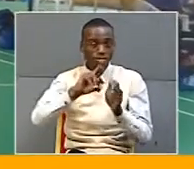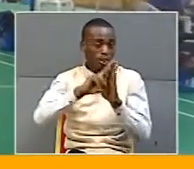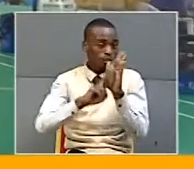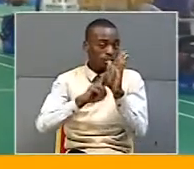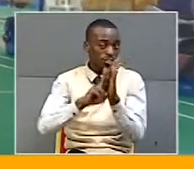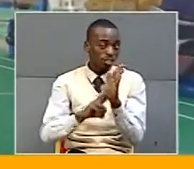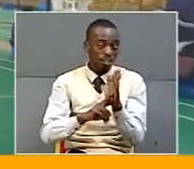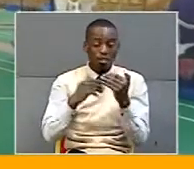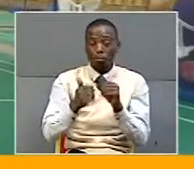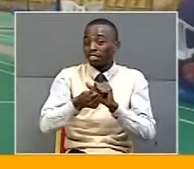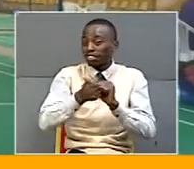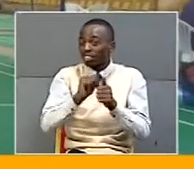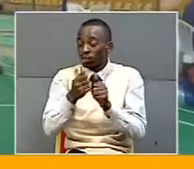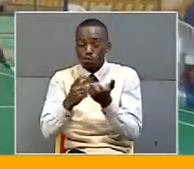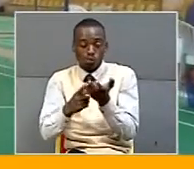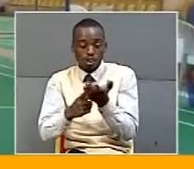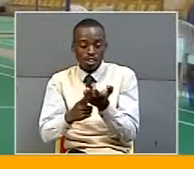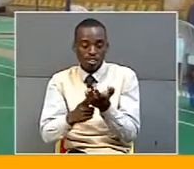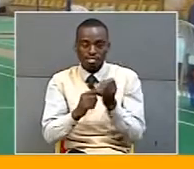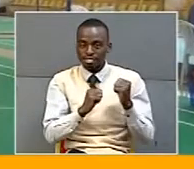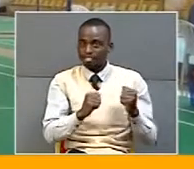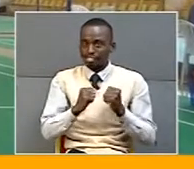hence posing a challenge to Ugandan players.